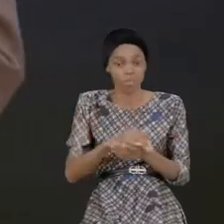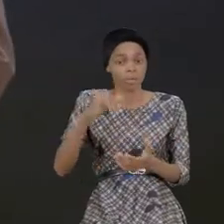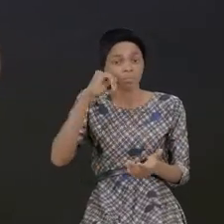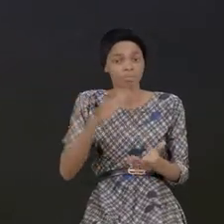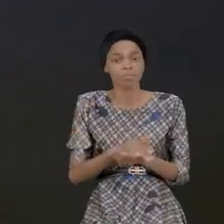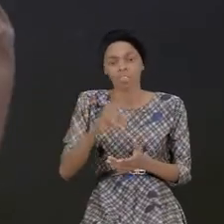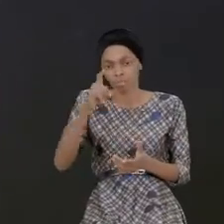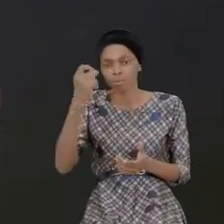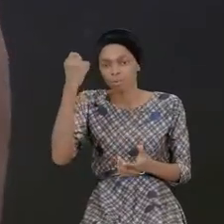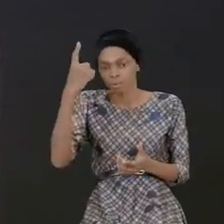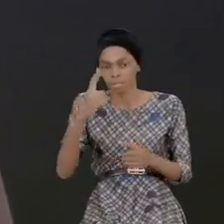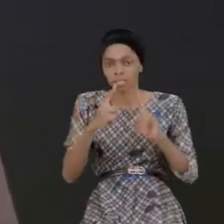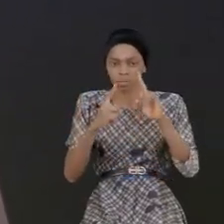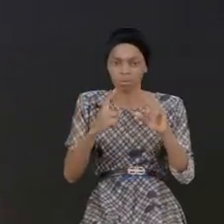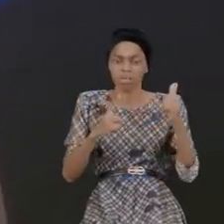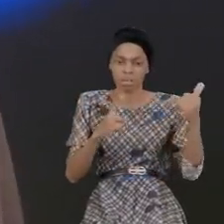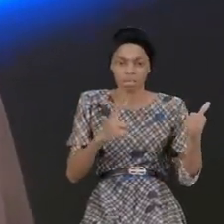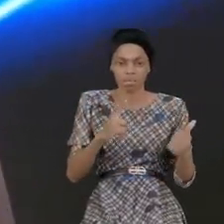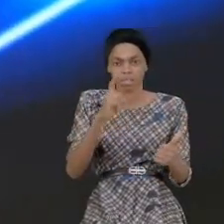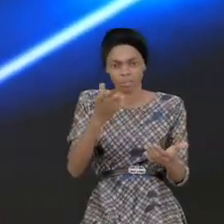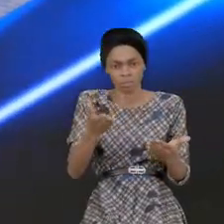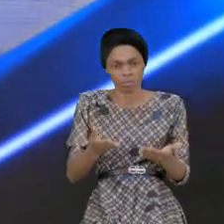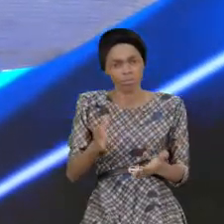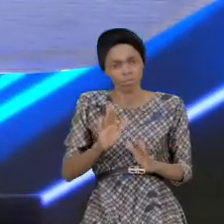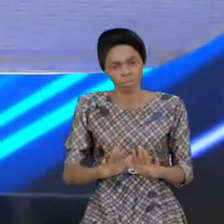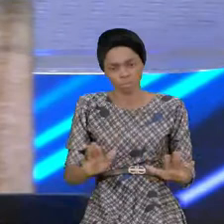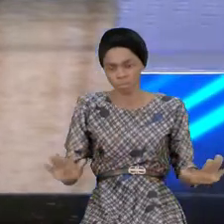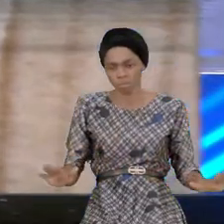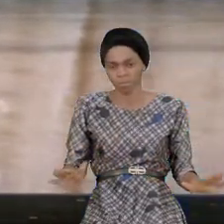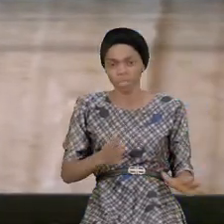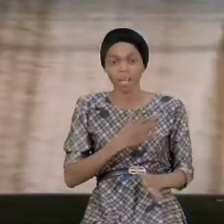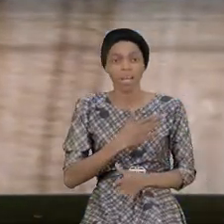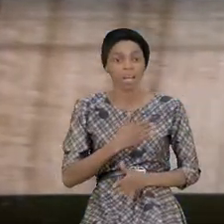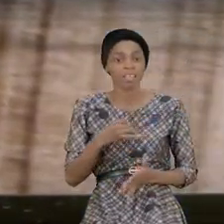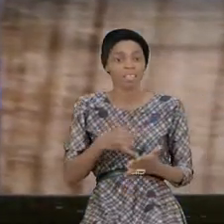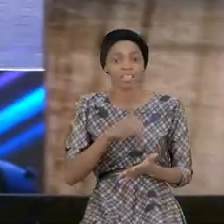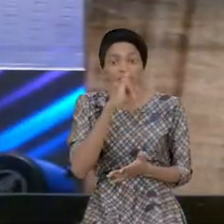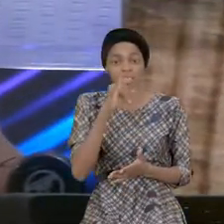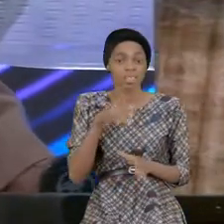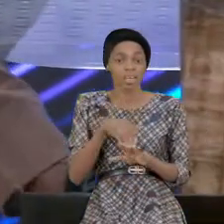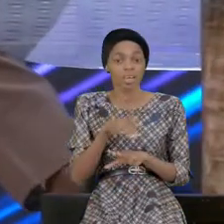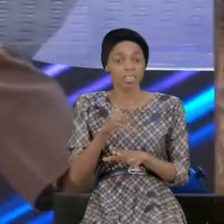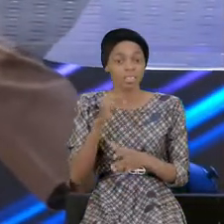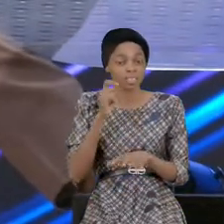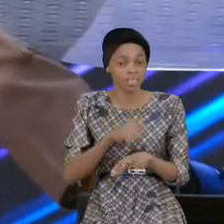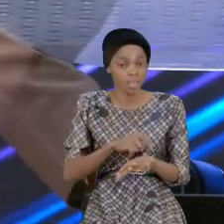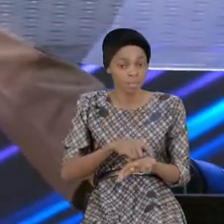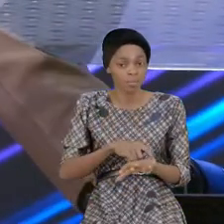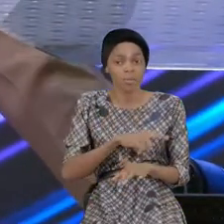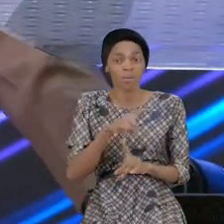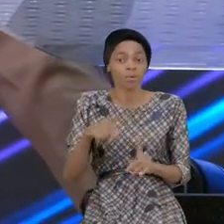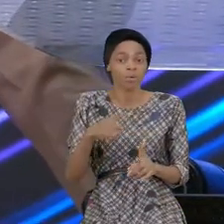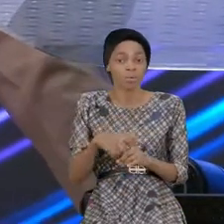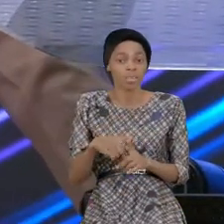of each other. You want children. And it is at the time when the woman